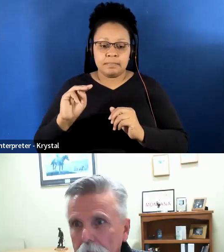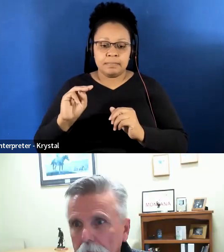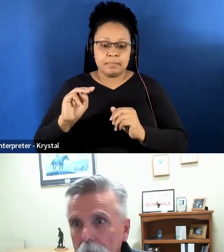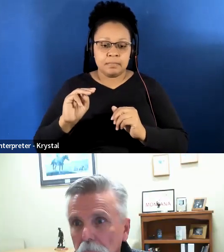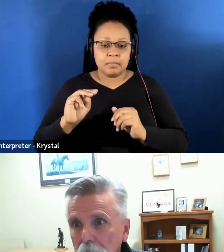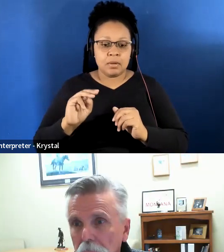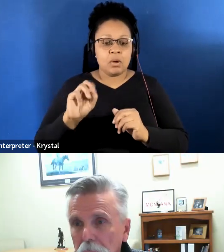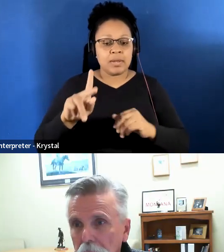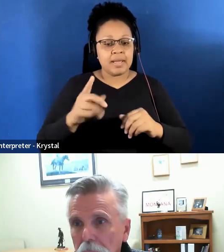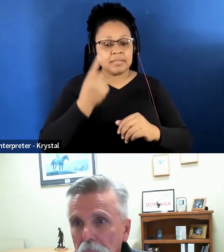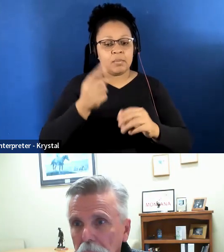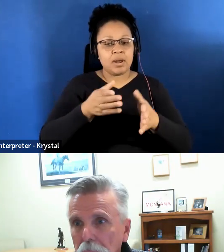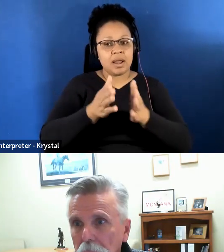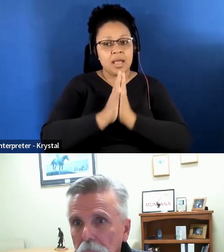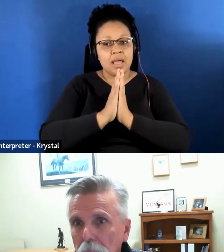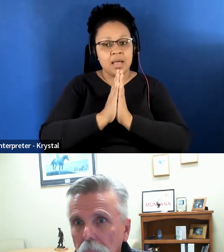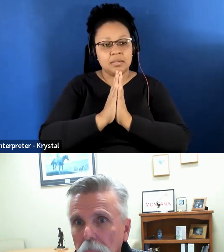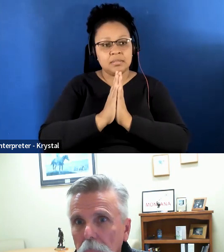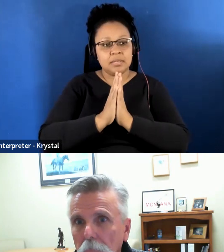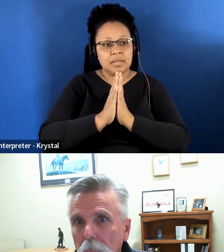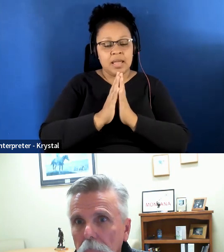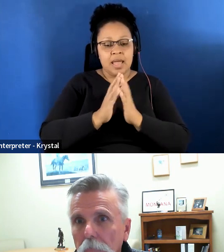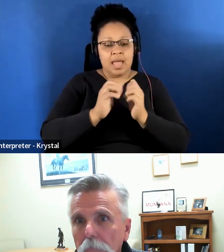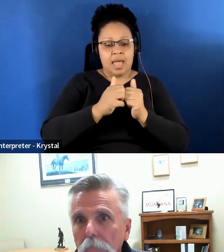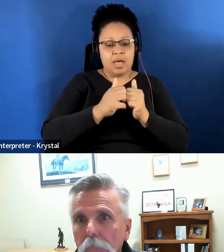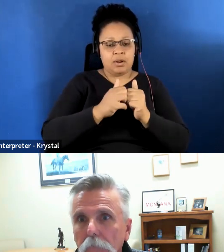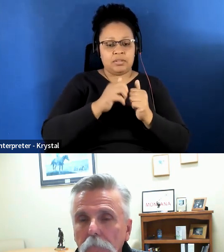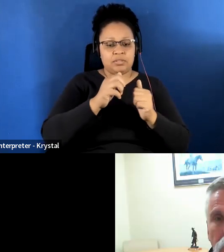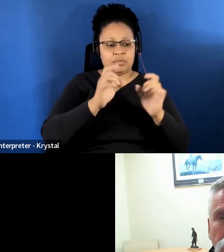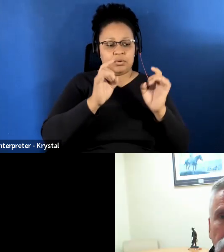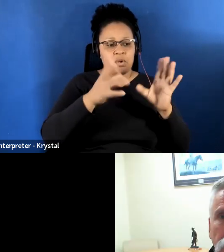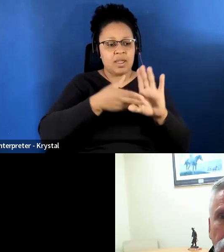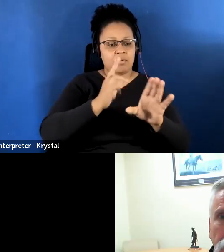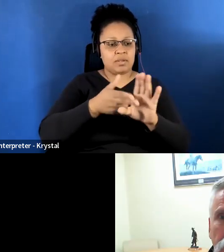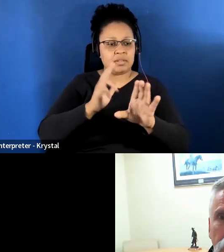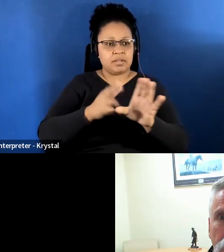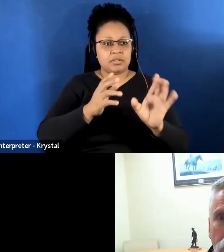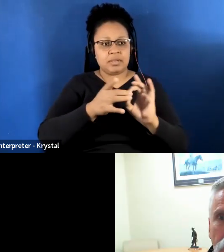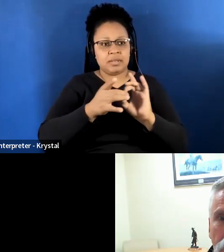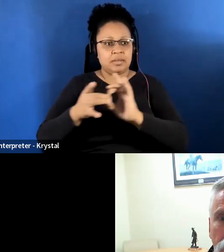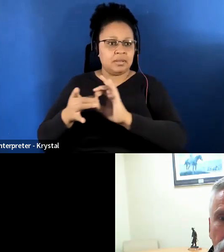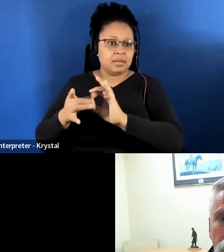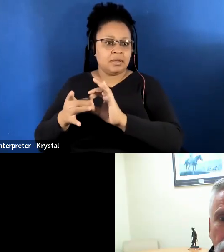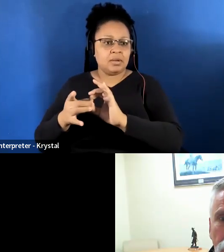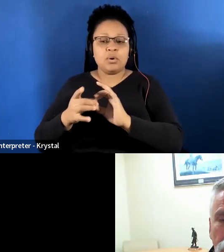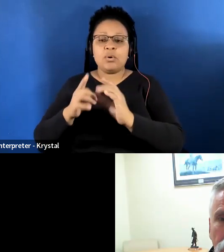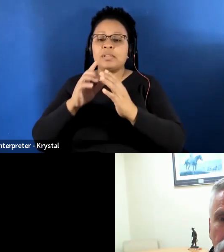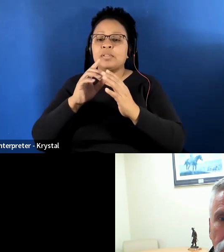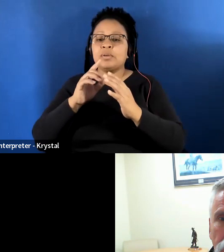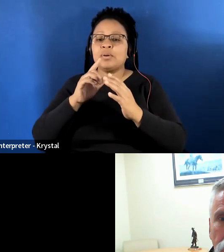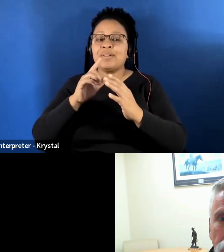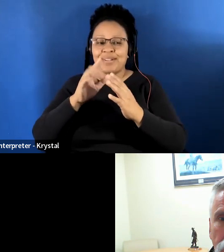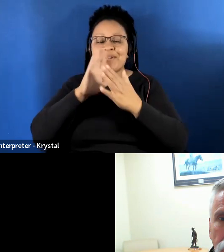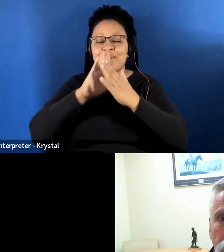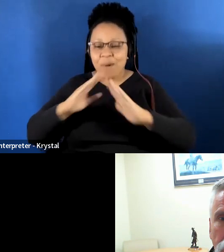Oh, and someone asked, how does the Great Resignation coincide with quiet quitting? Have you